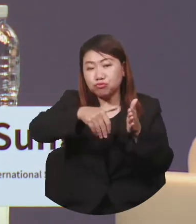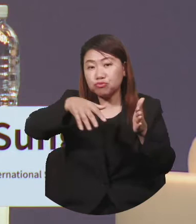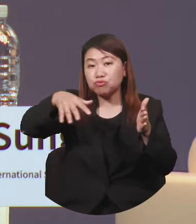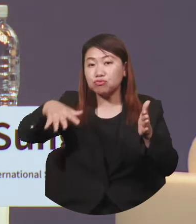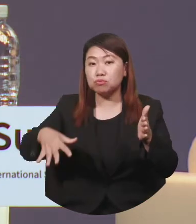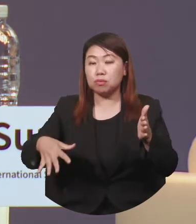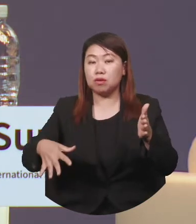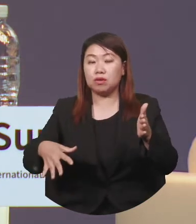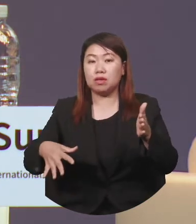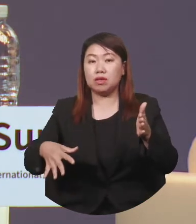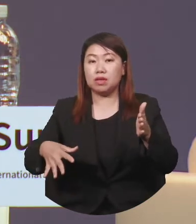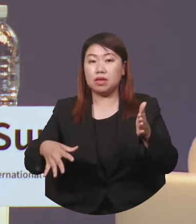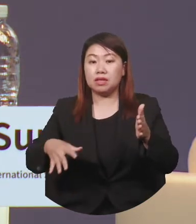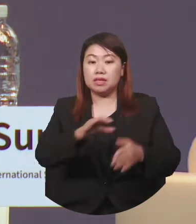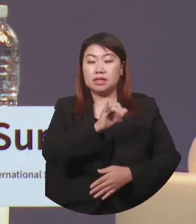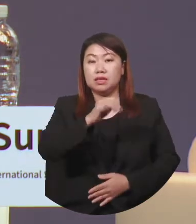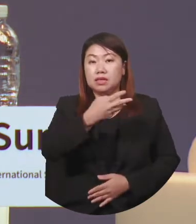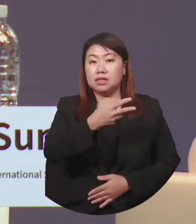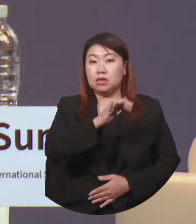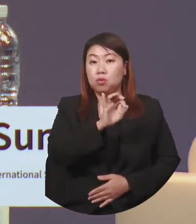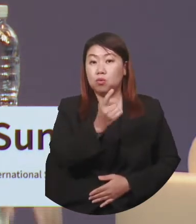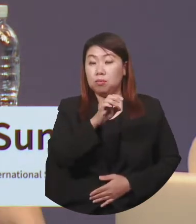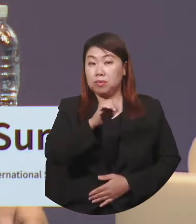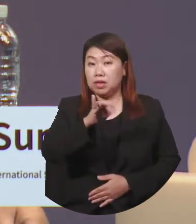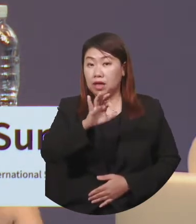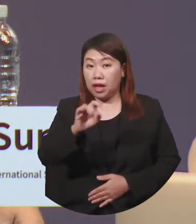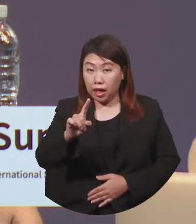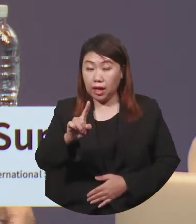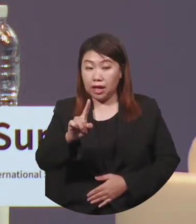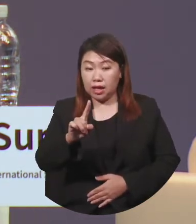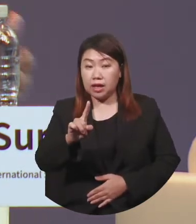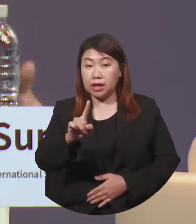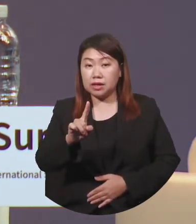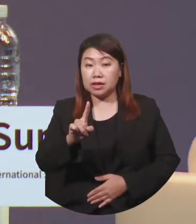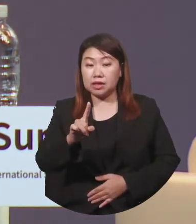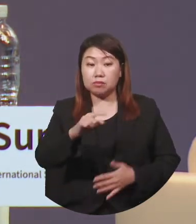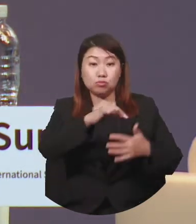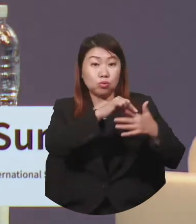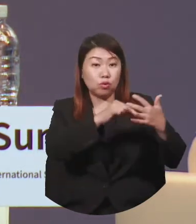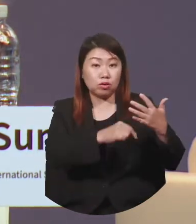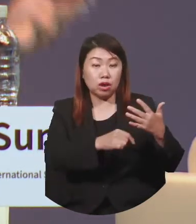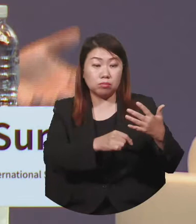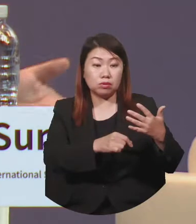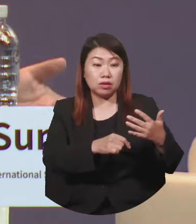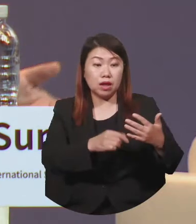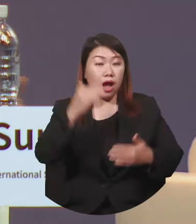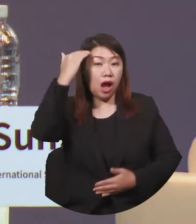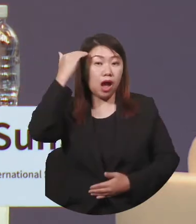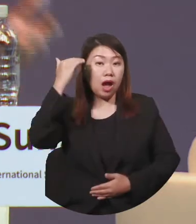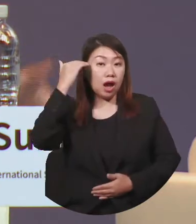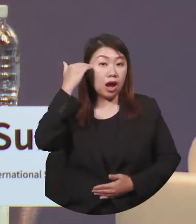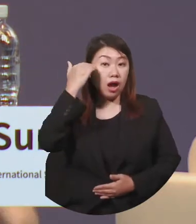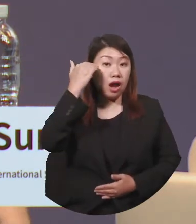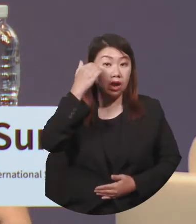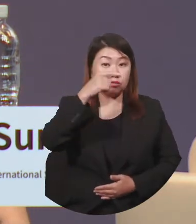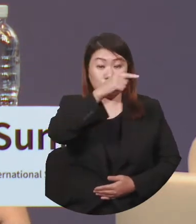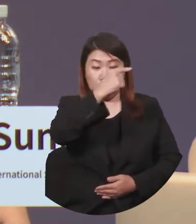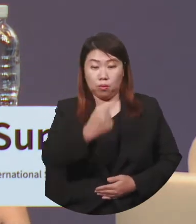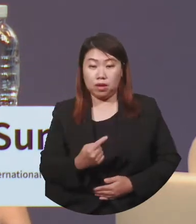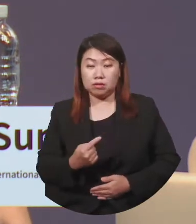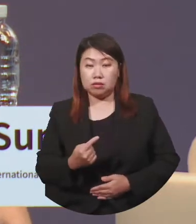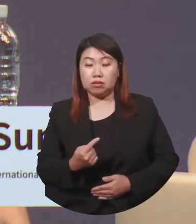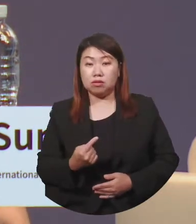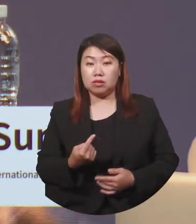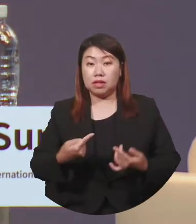Korea for about 2 months training and showing for the many incubating also